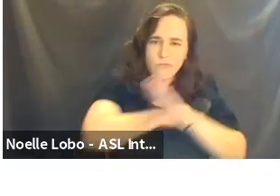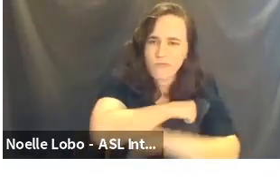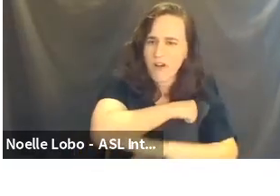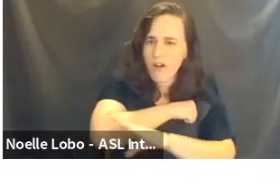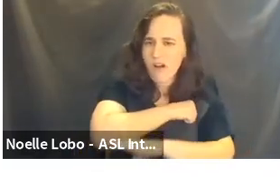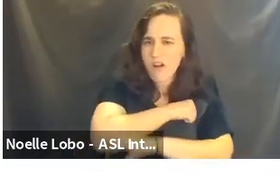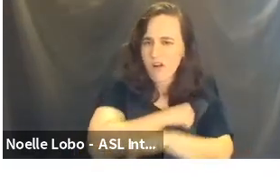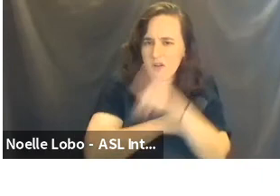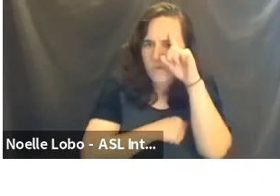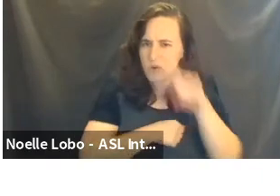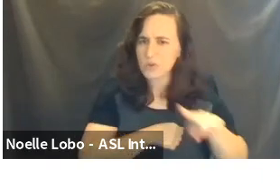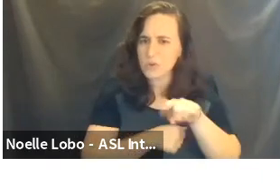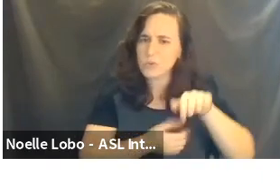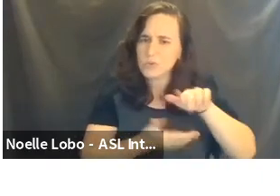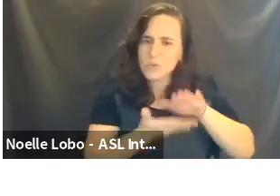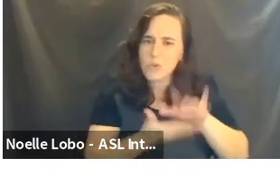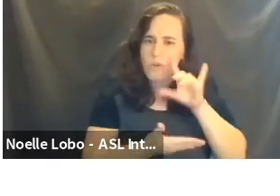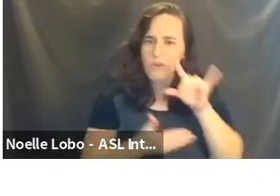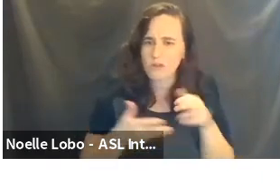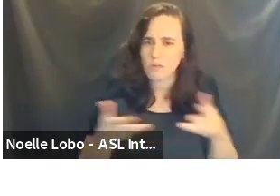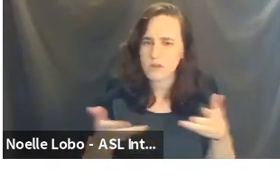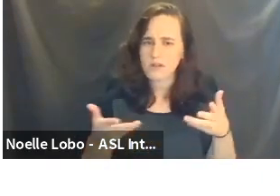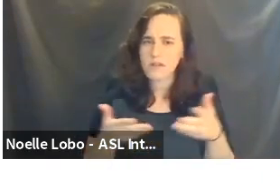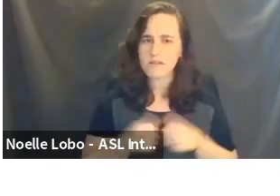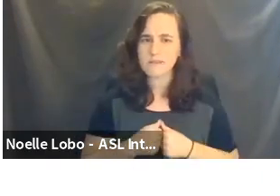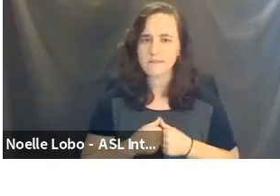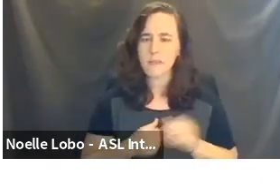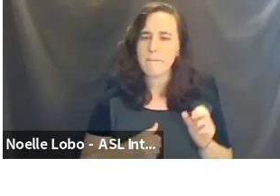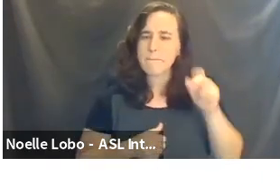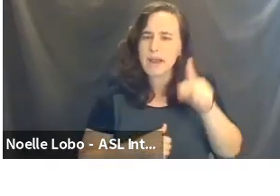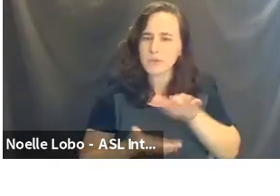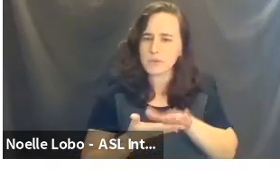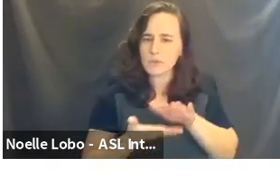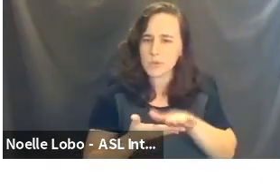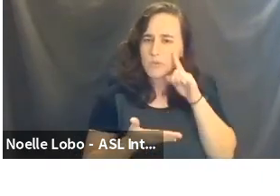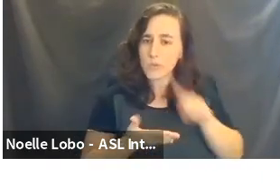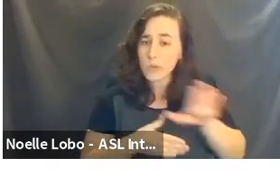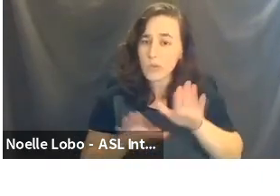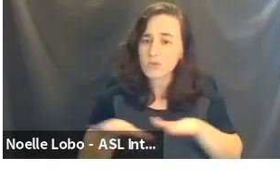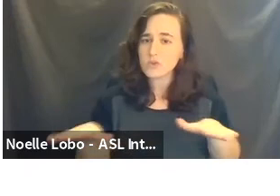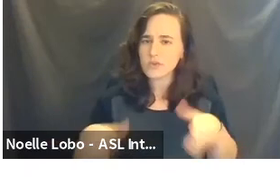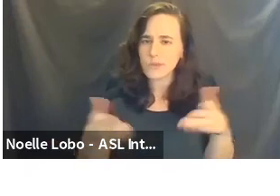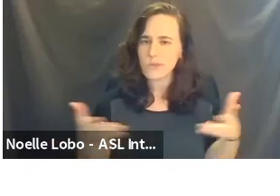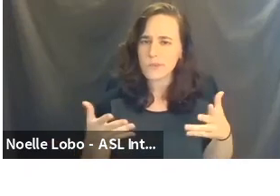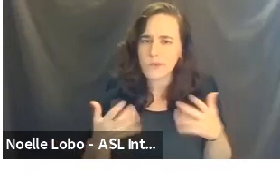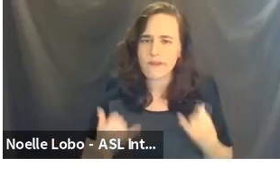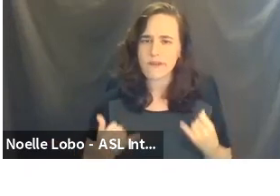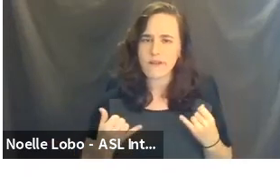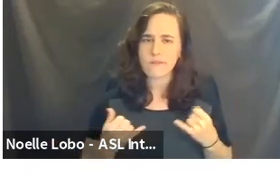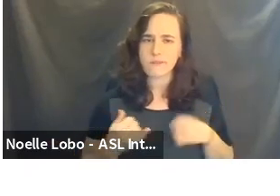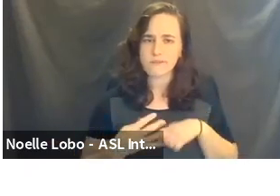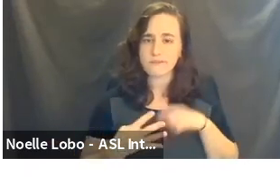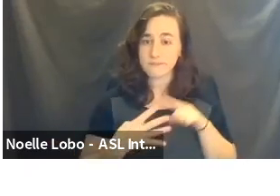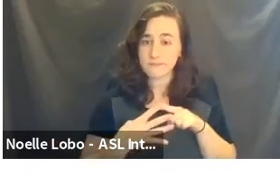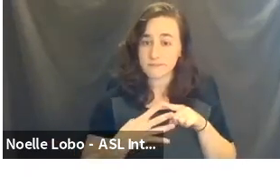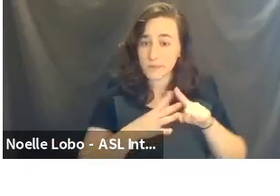and your kids. So how does back to school look for you? Will they be starting remote or